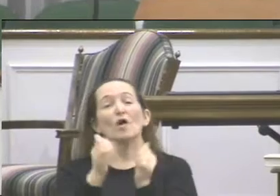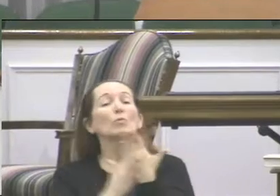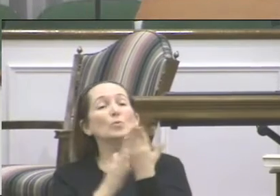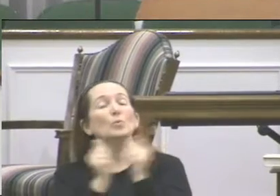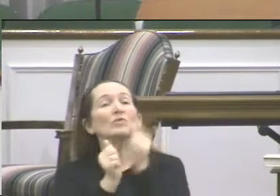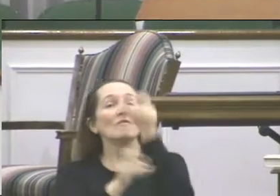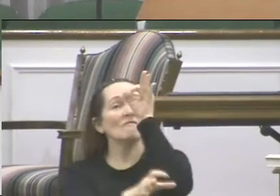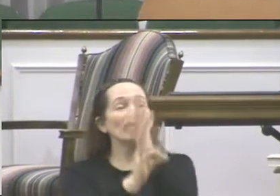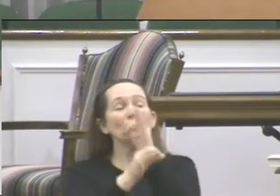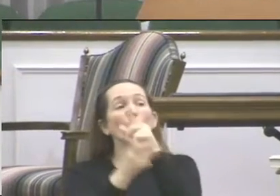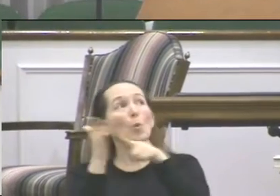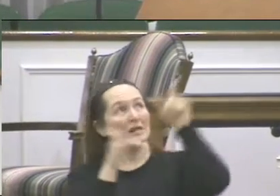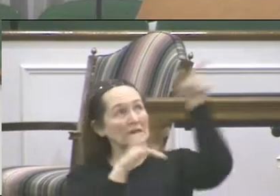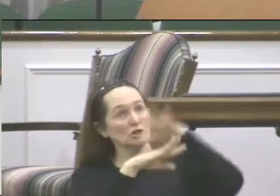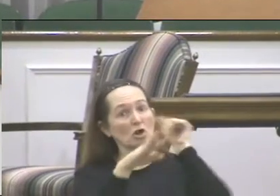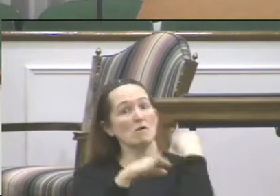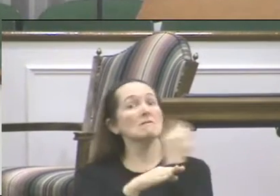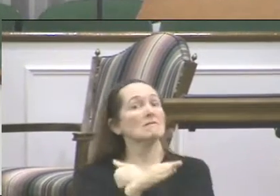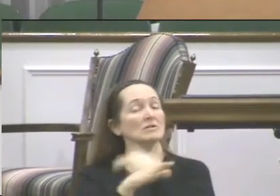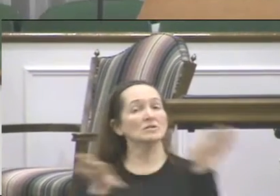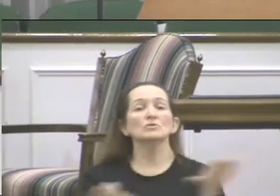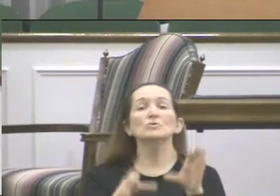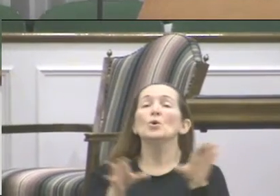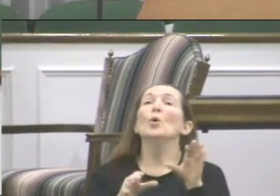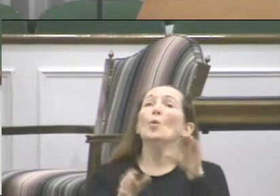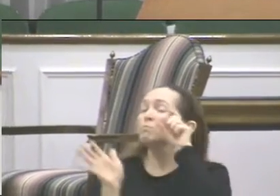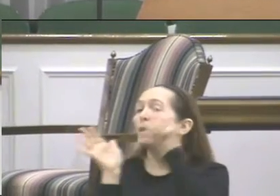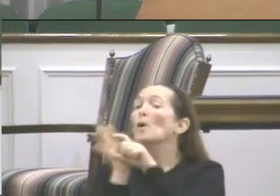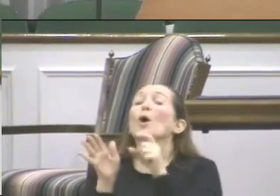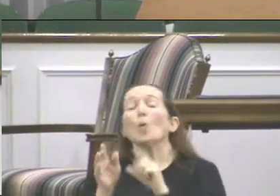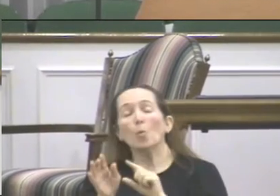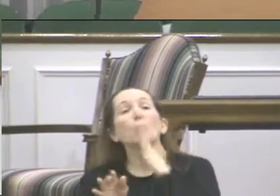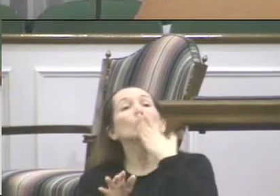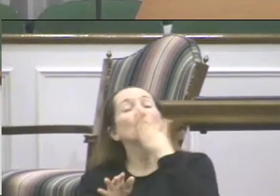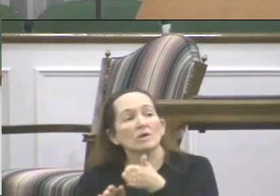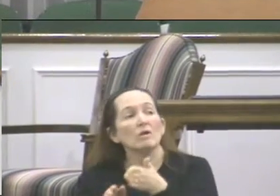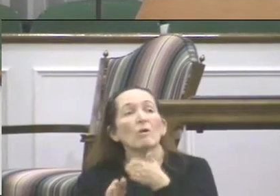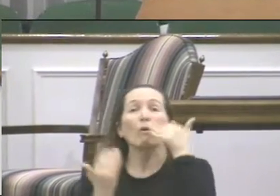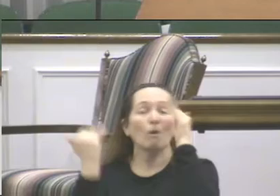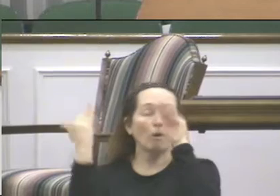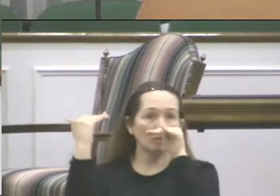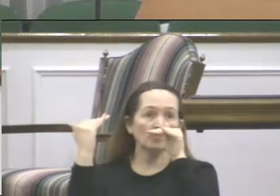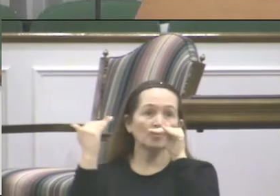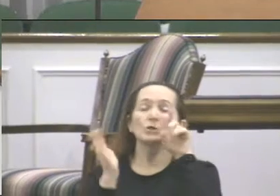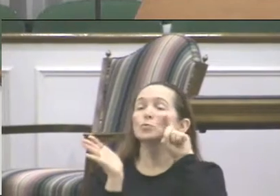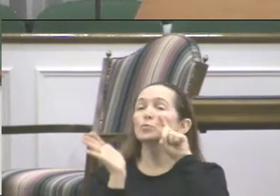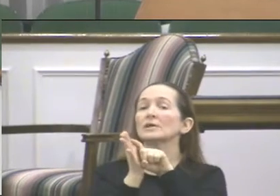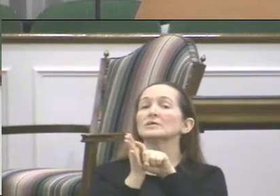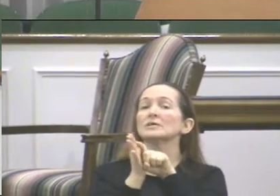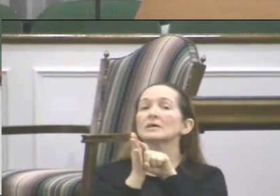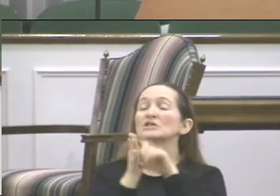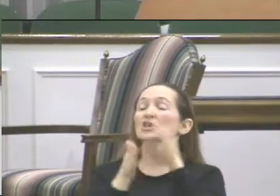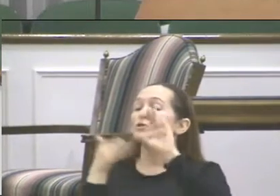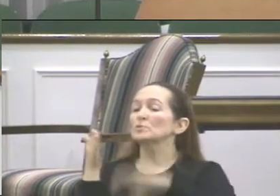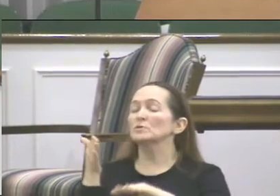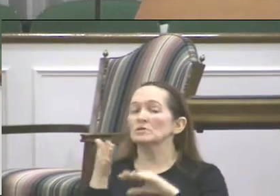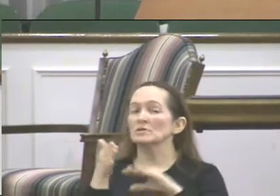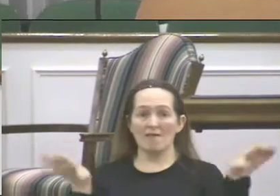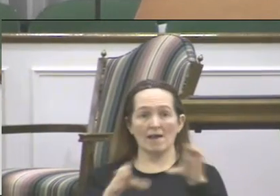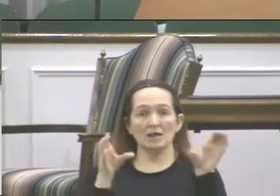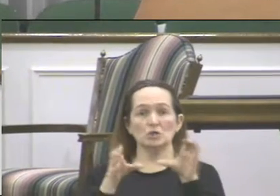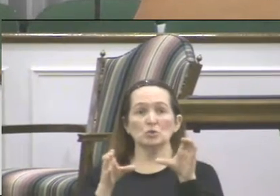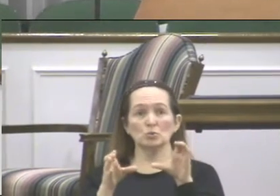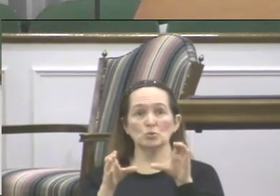to. We'll recognize, or at least we'll come to recognize, hopefully, the consequences of our